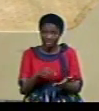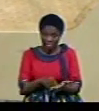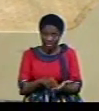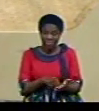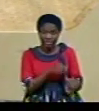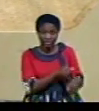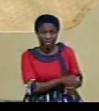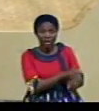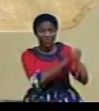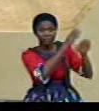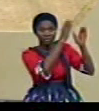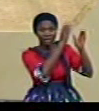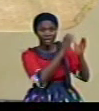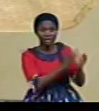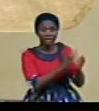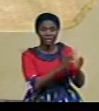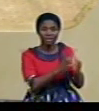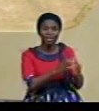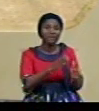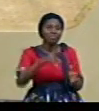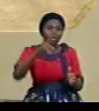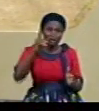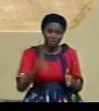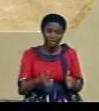this is my